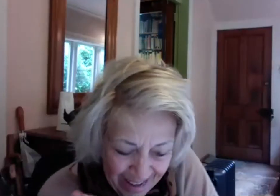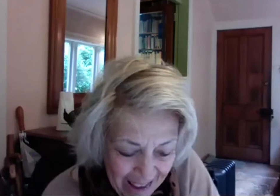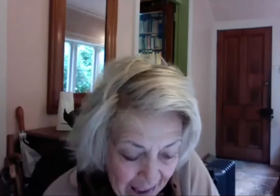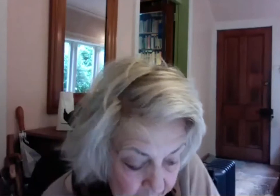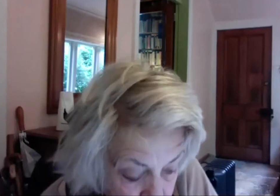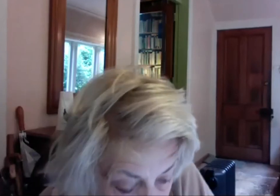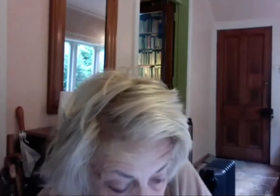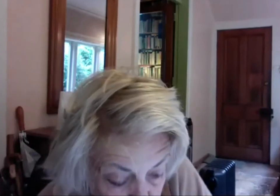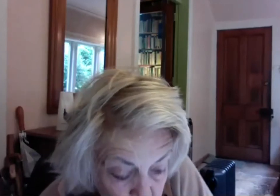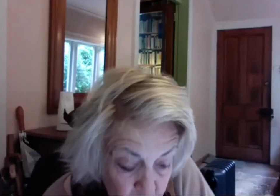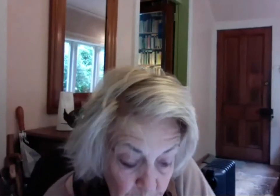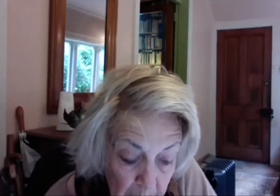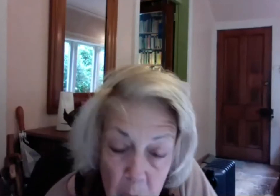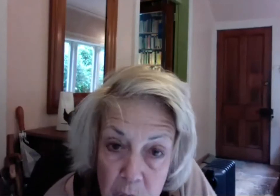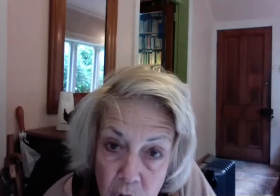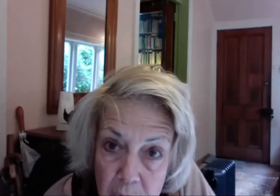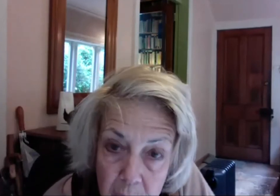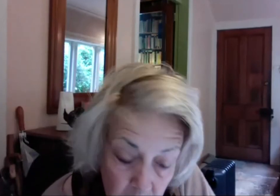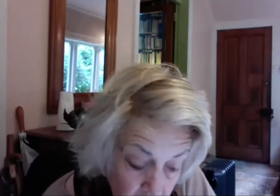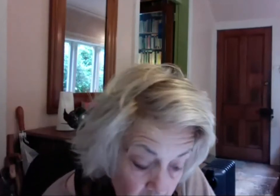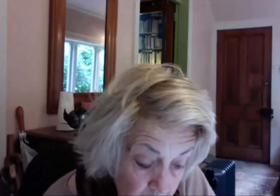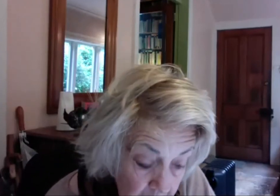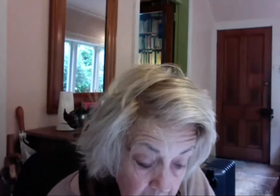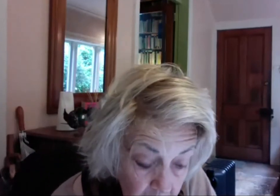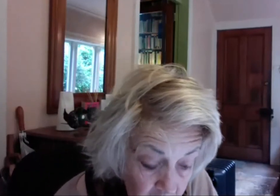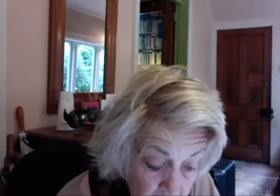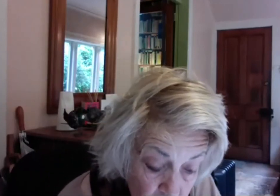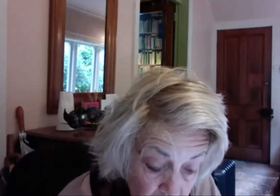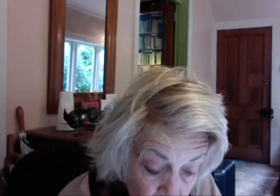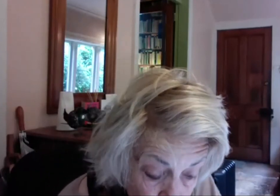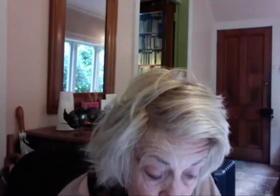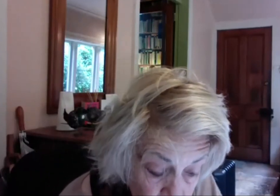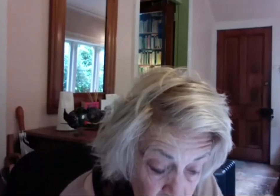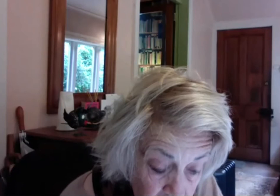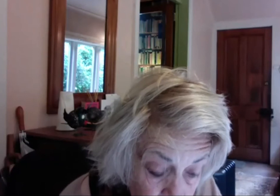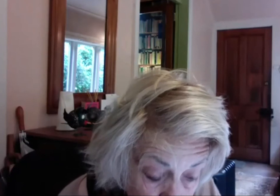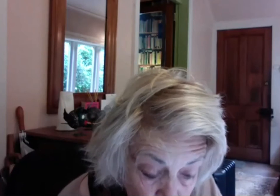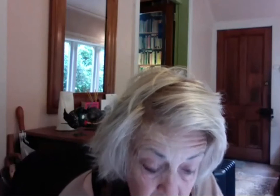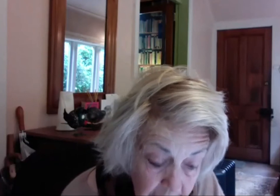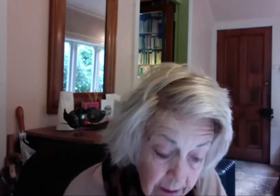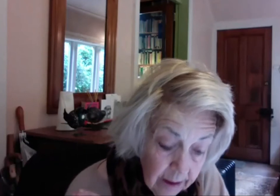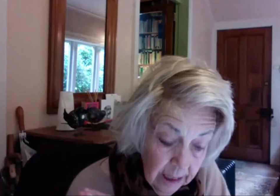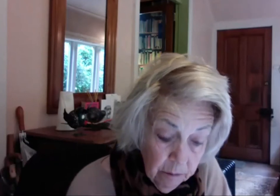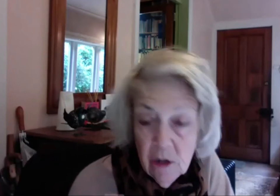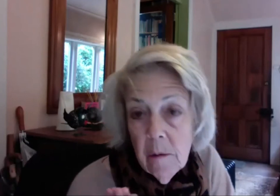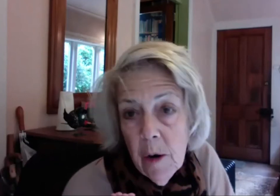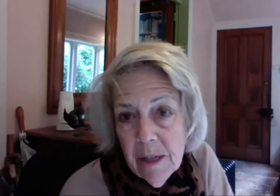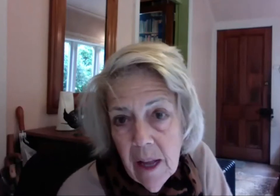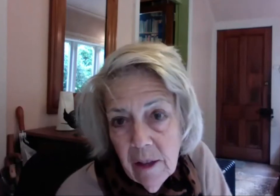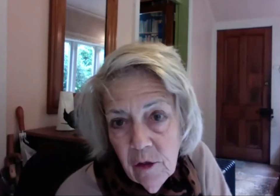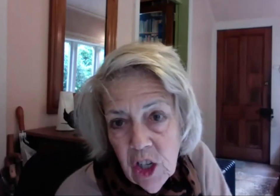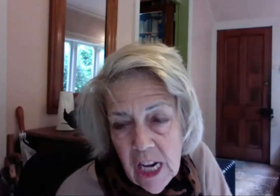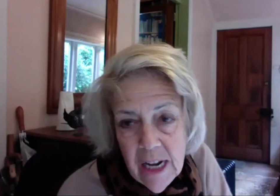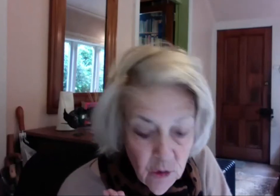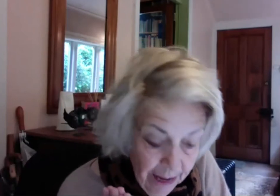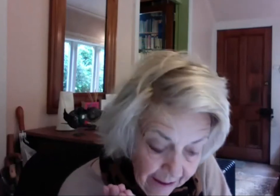over. Beautiful poetry. There was so much rich imagery that captured the moments, like